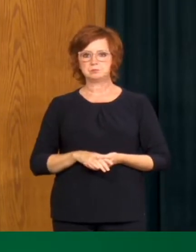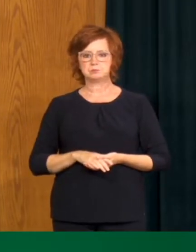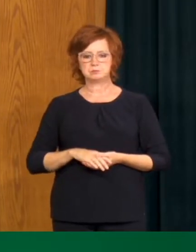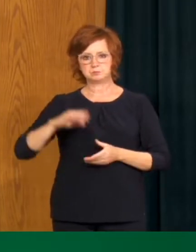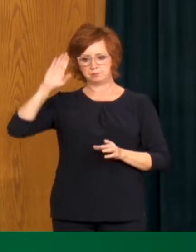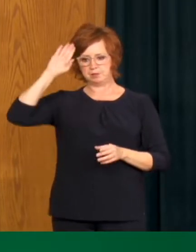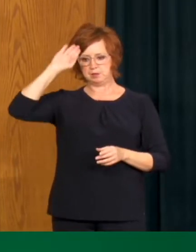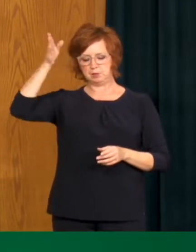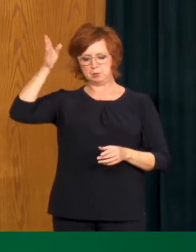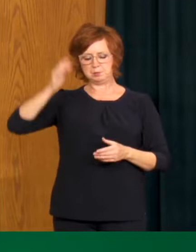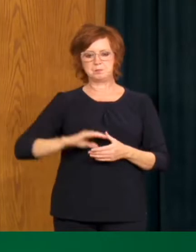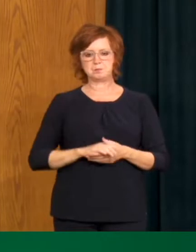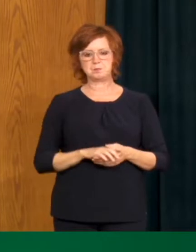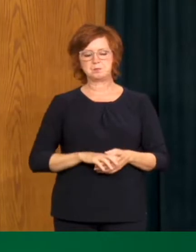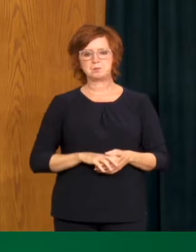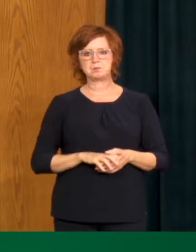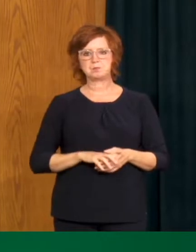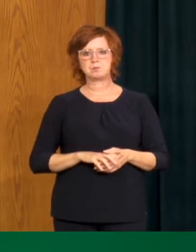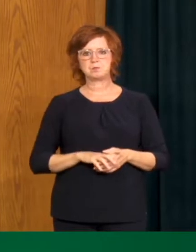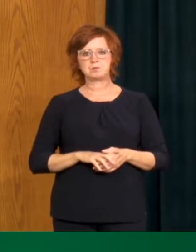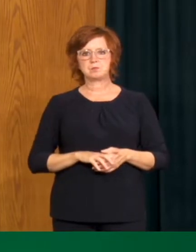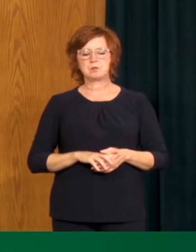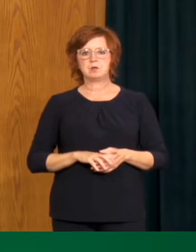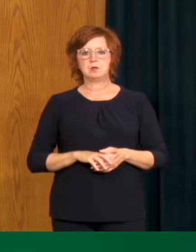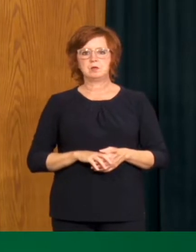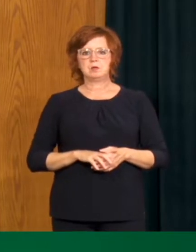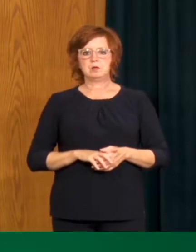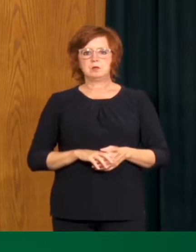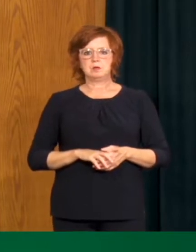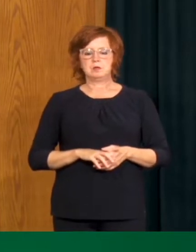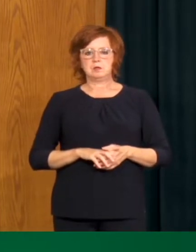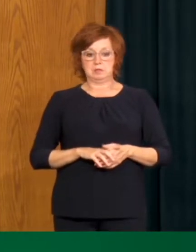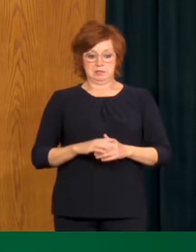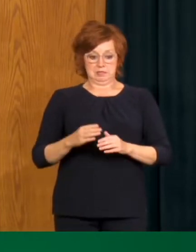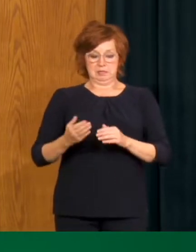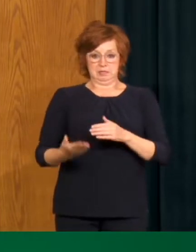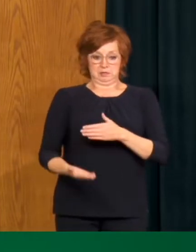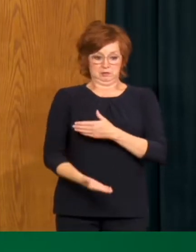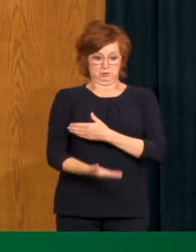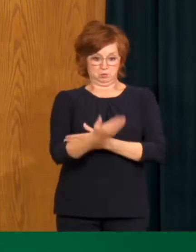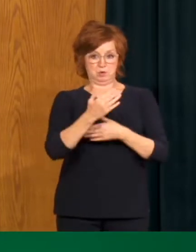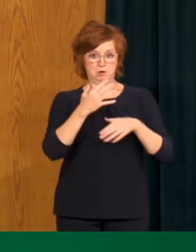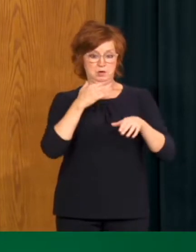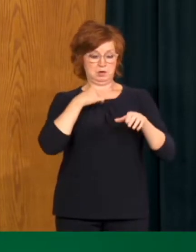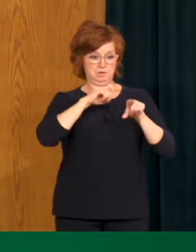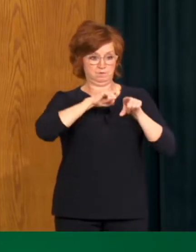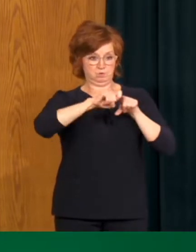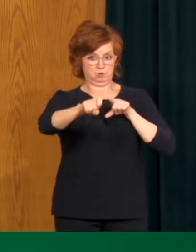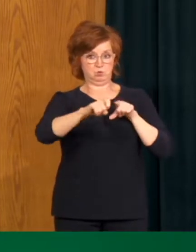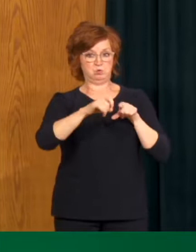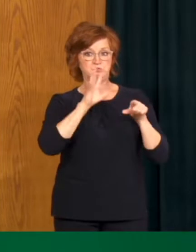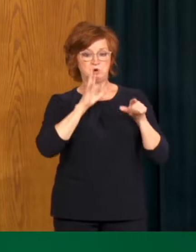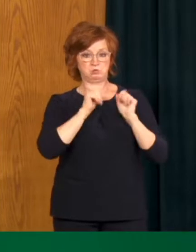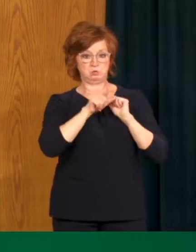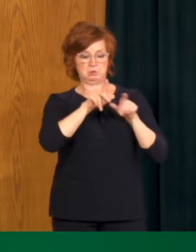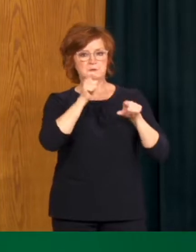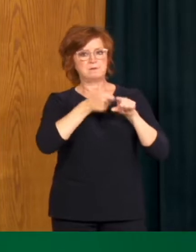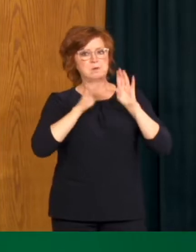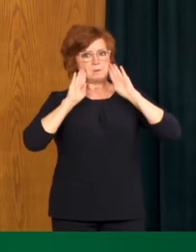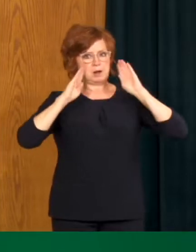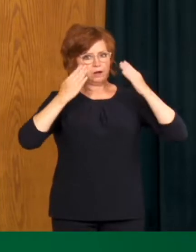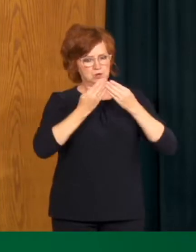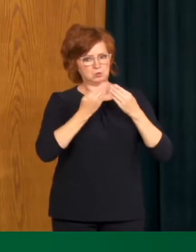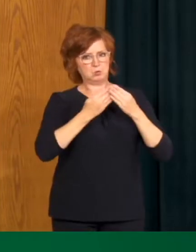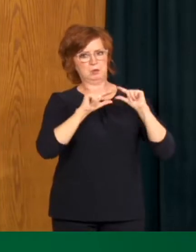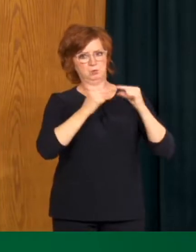Hi there. My first question is, earlier today, I spoke with people who are living in the colonies, the Hutterite colonies, who have family members that